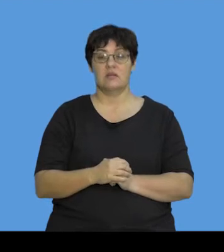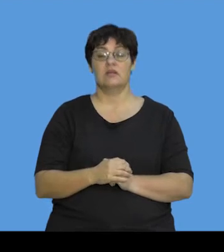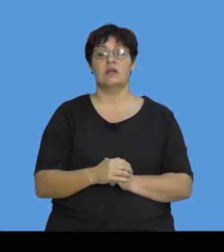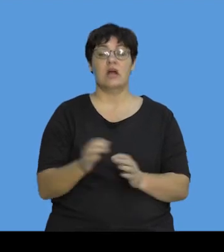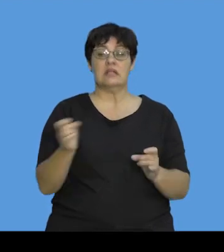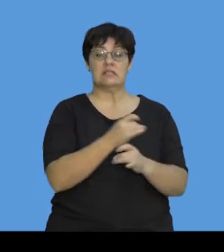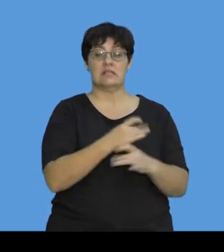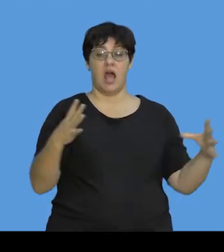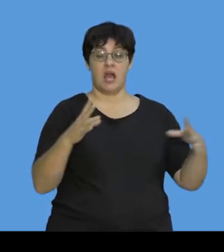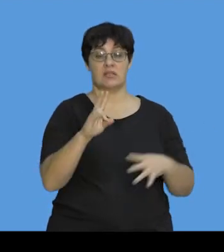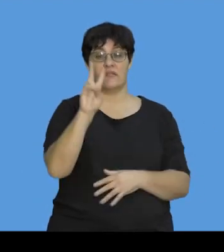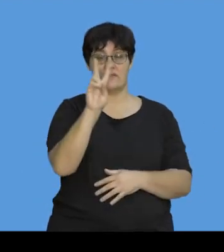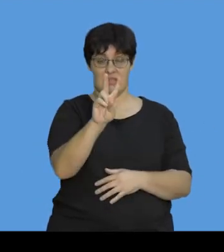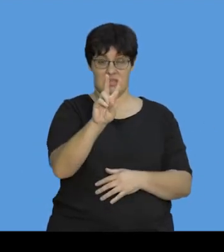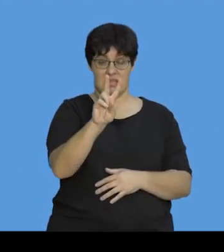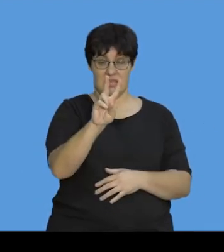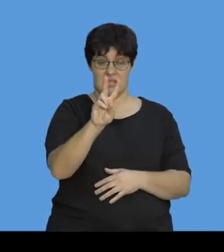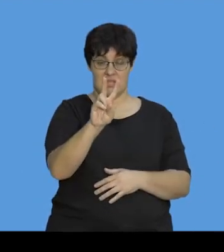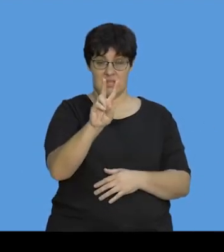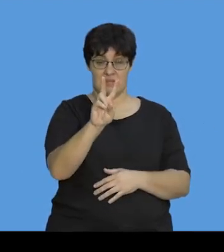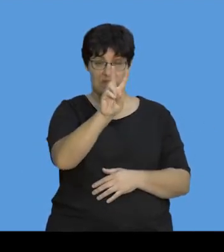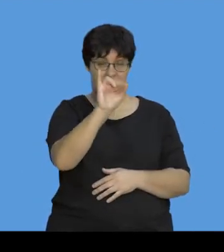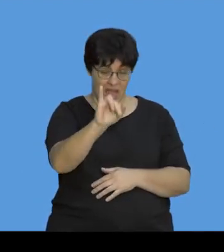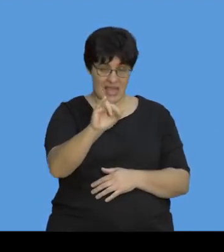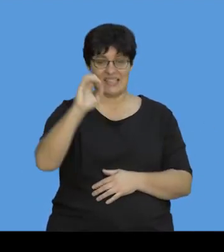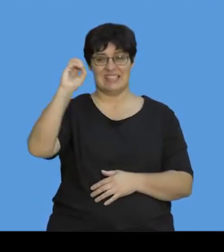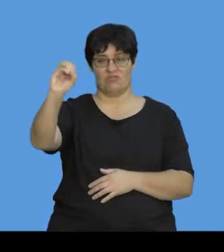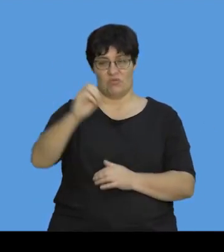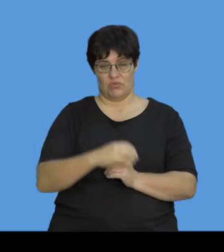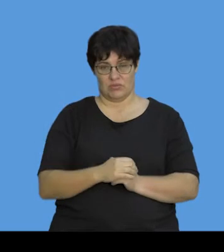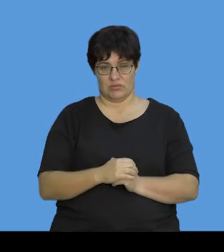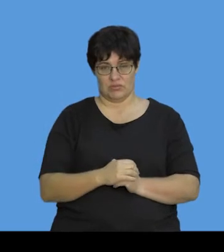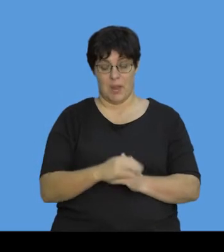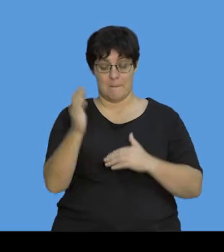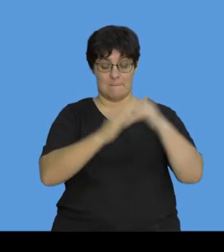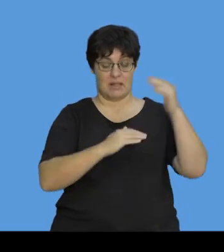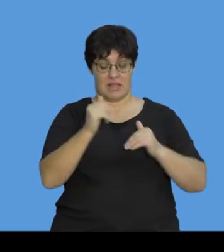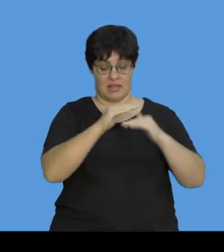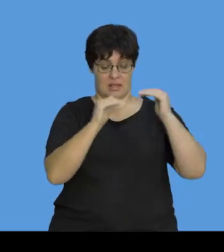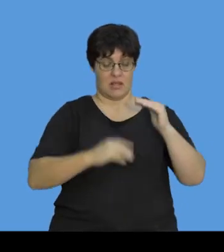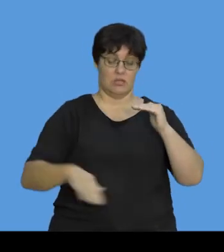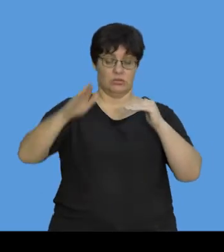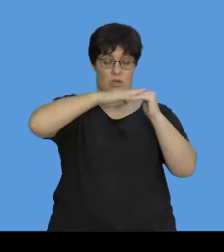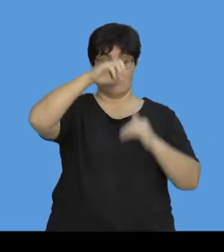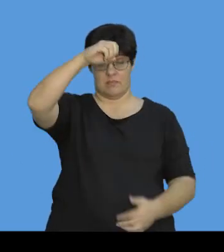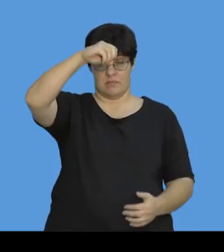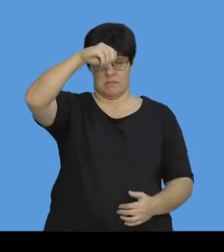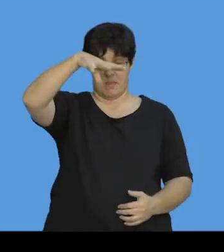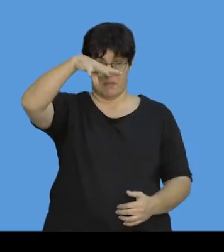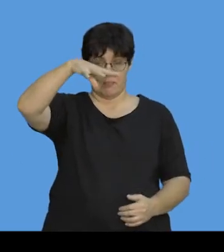initial velocity is 0 from the top of a building, hits the